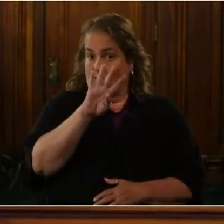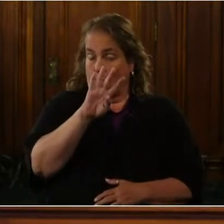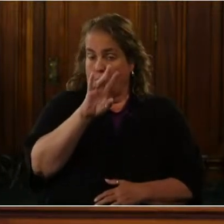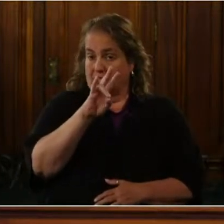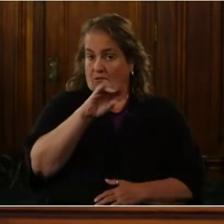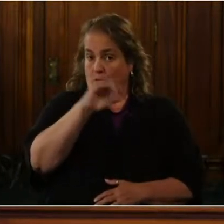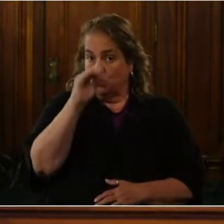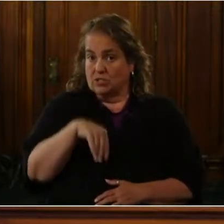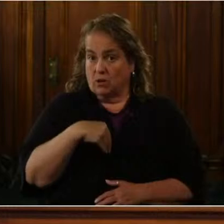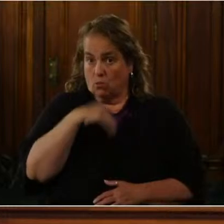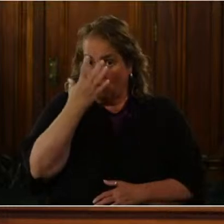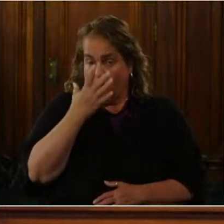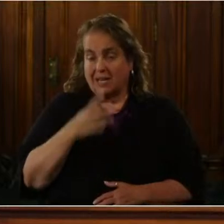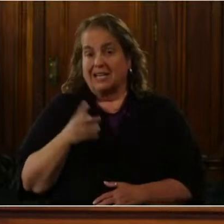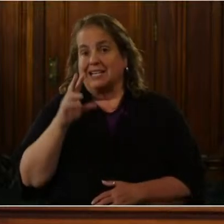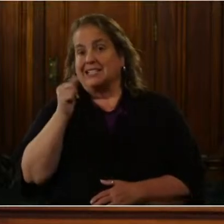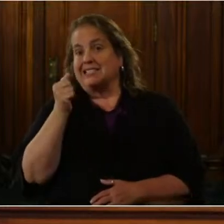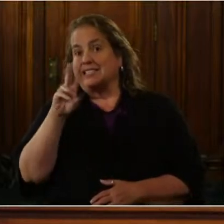79.47% white,